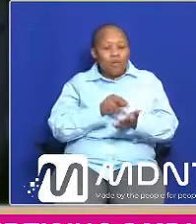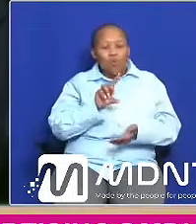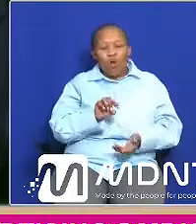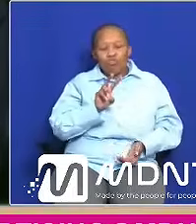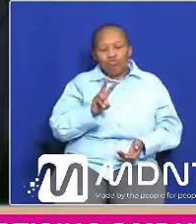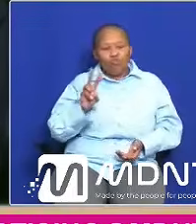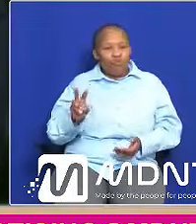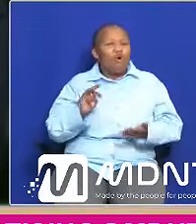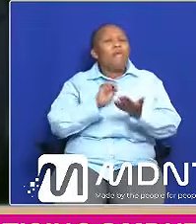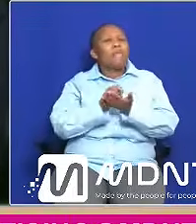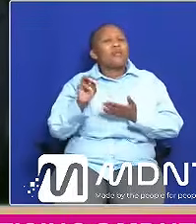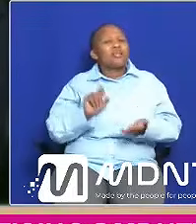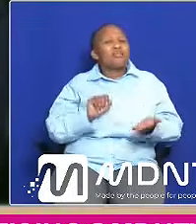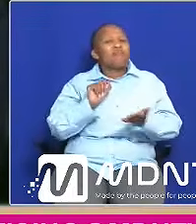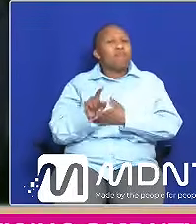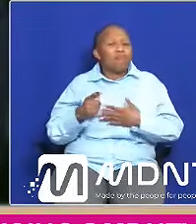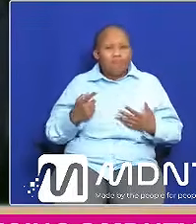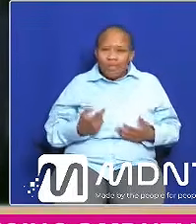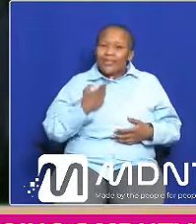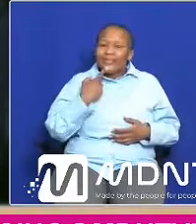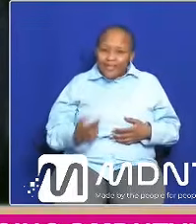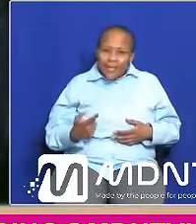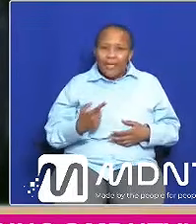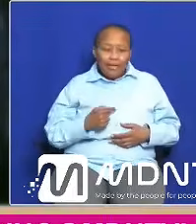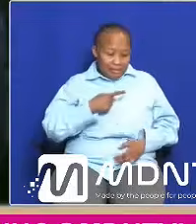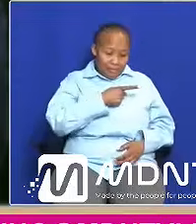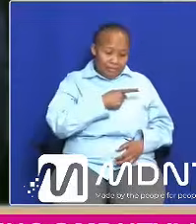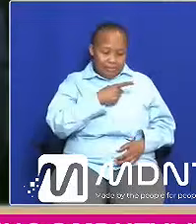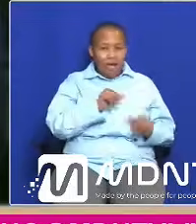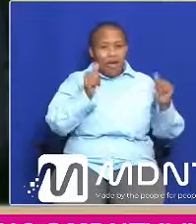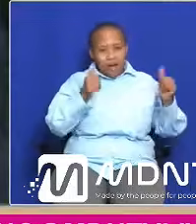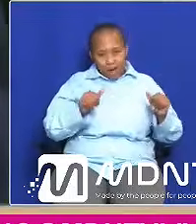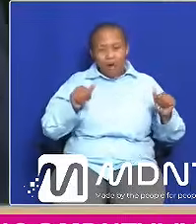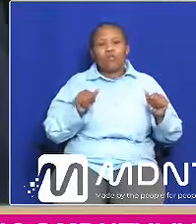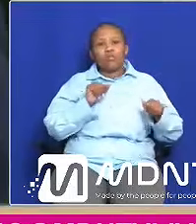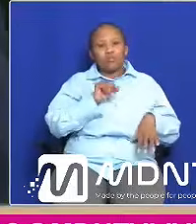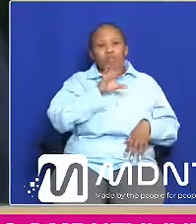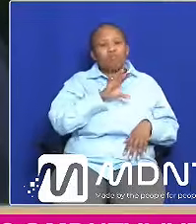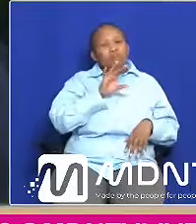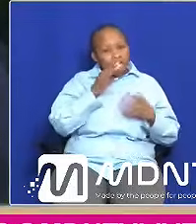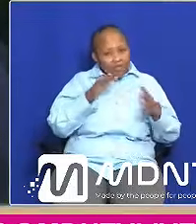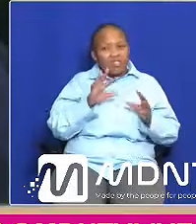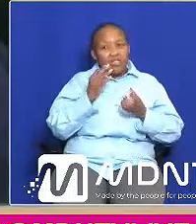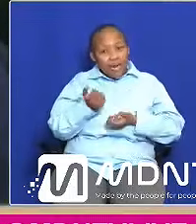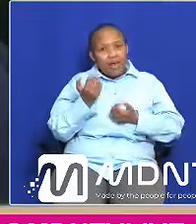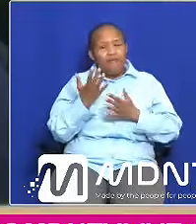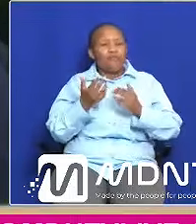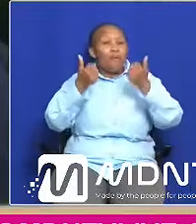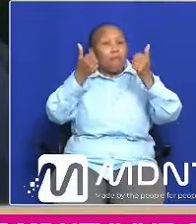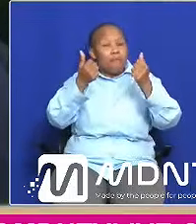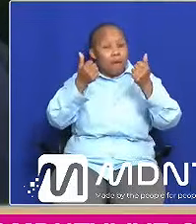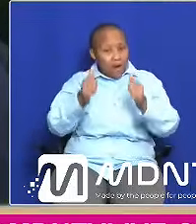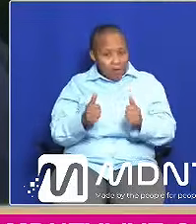has nominated an account into which payment must be made. On the same day, you are forwarding proof